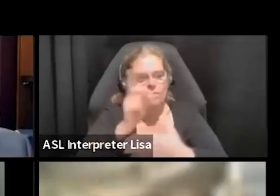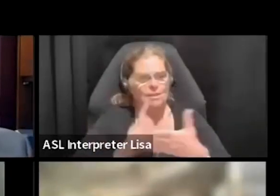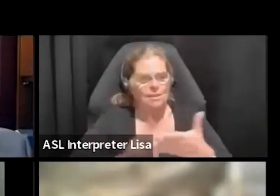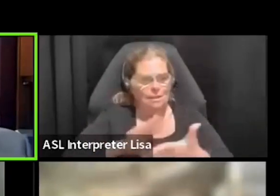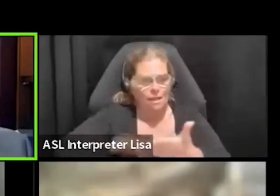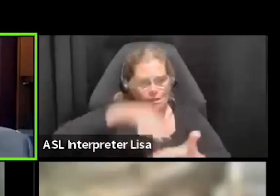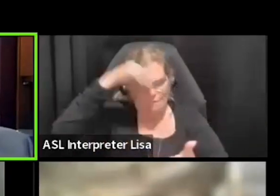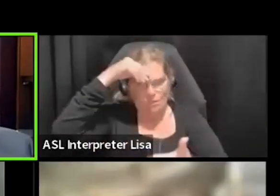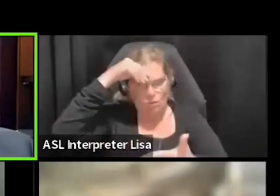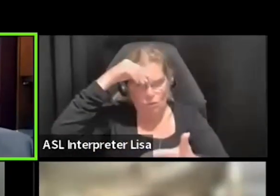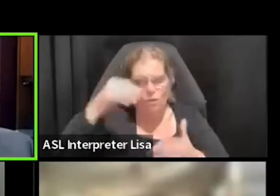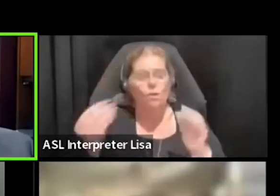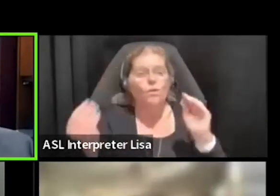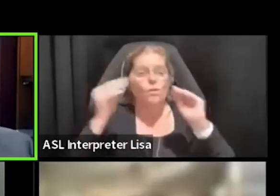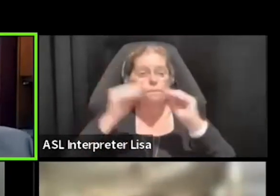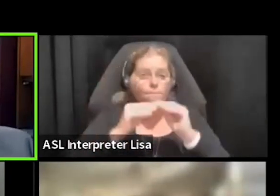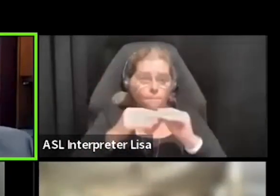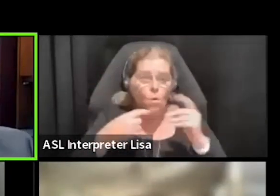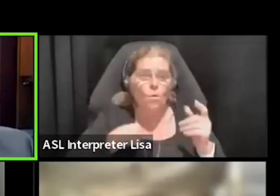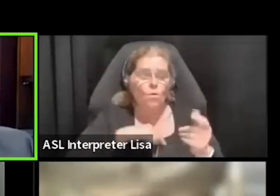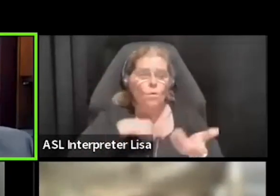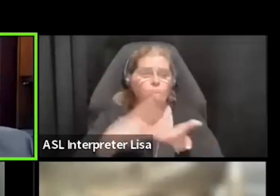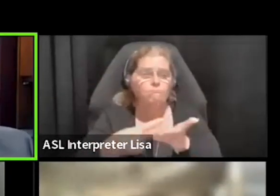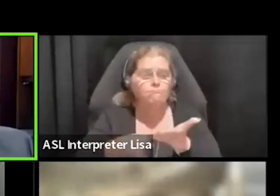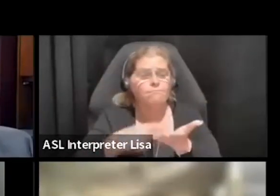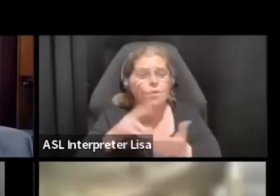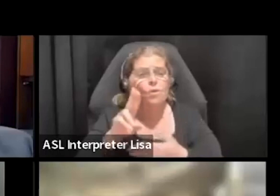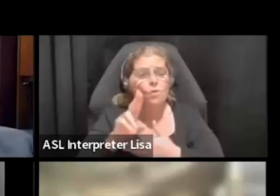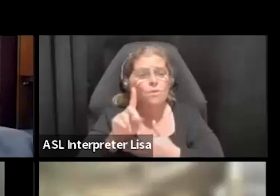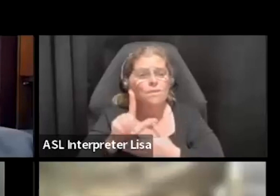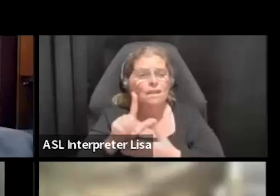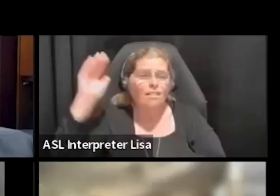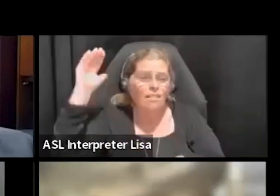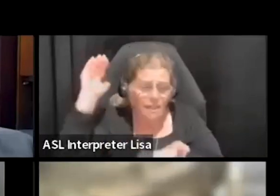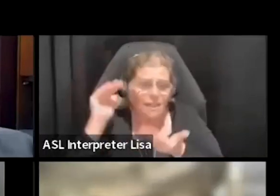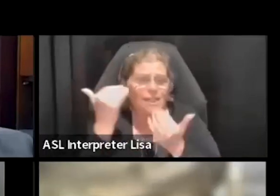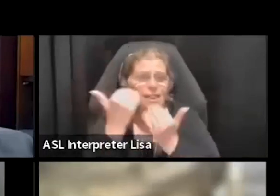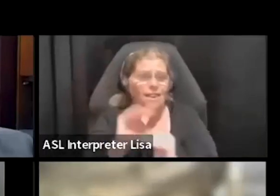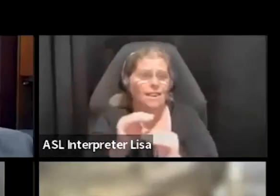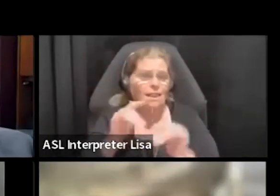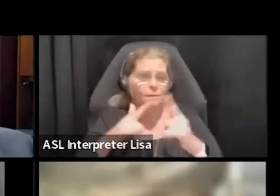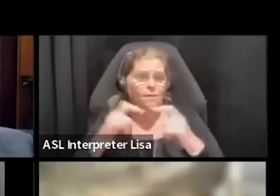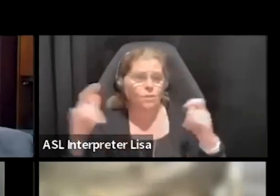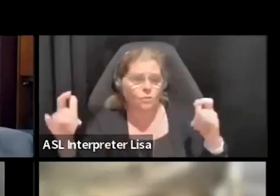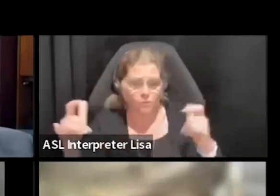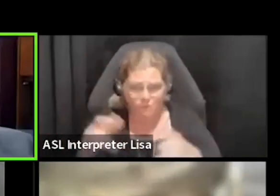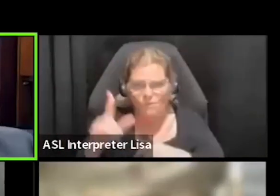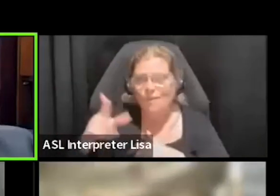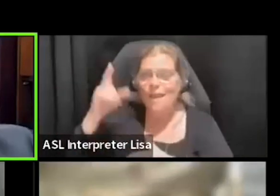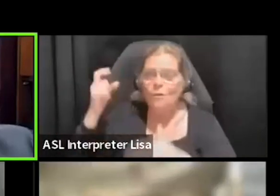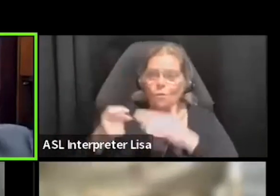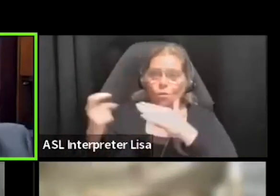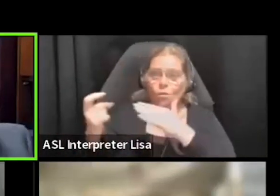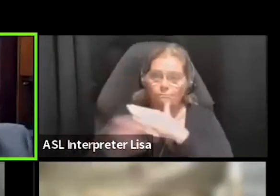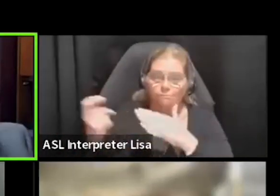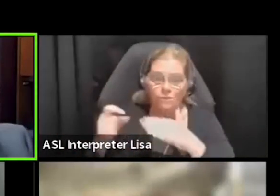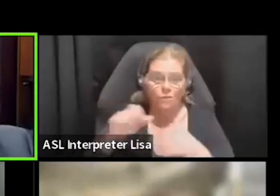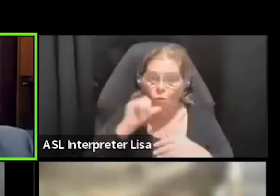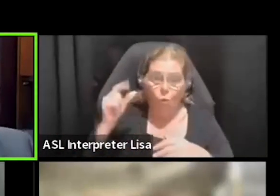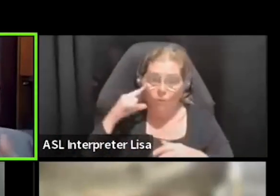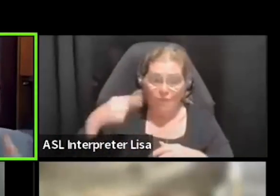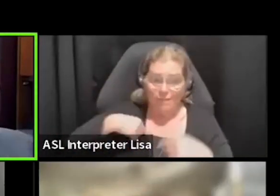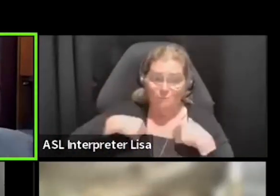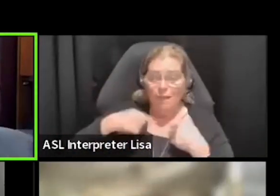right, it limits the amount of differentiation that we need to do. Liz, they're gonna automatically cut us off, so don't think it's me. So keep talking.